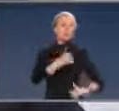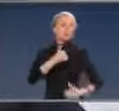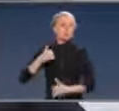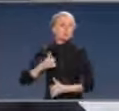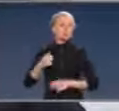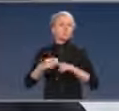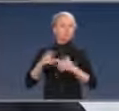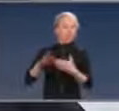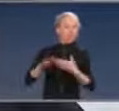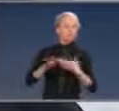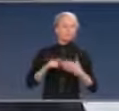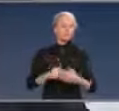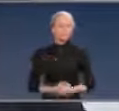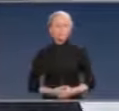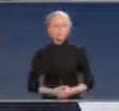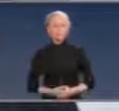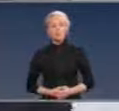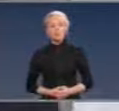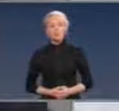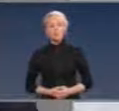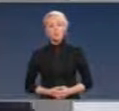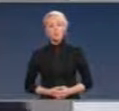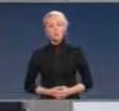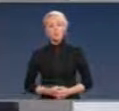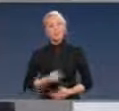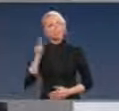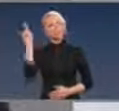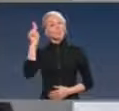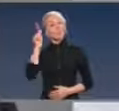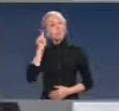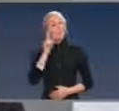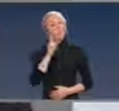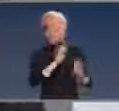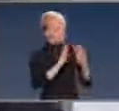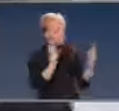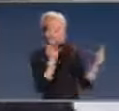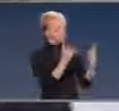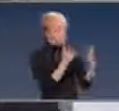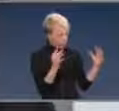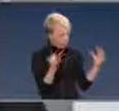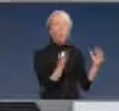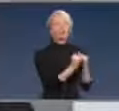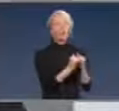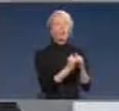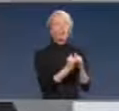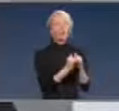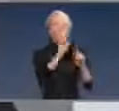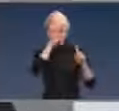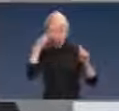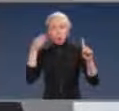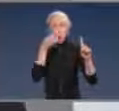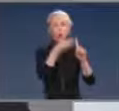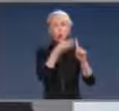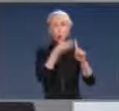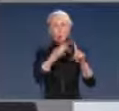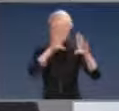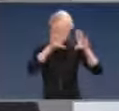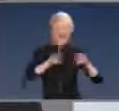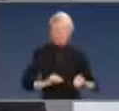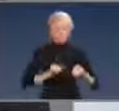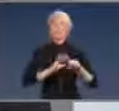on today was an affirmation of the suppression strategy that we've been working to nationally now for many, many months from